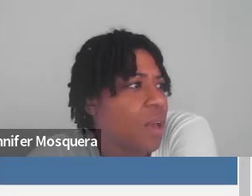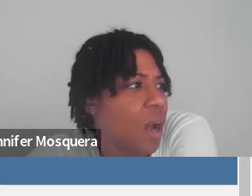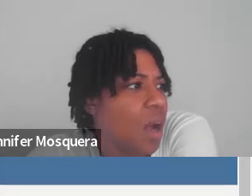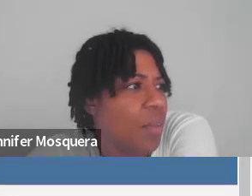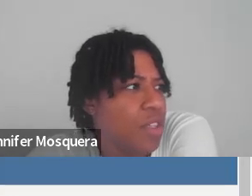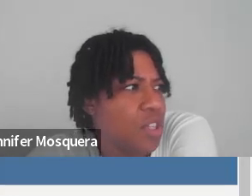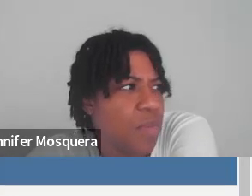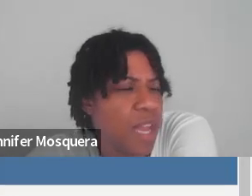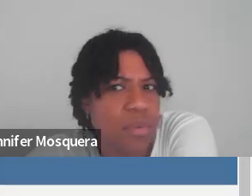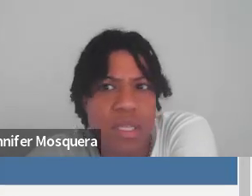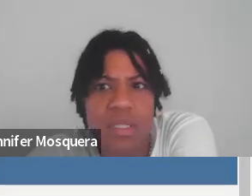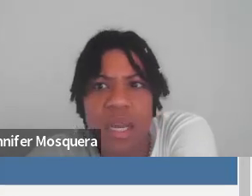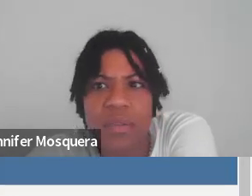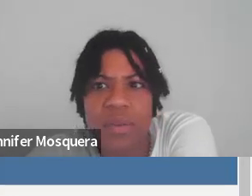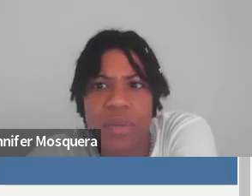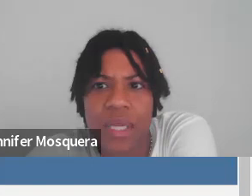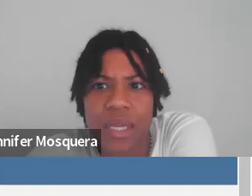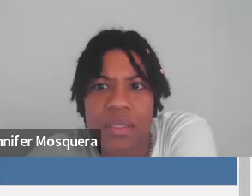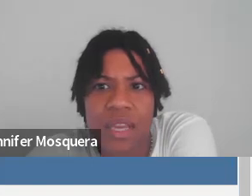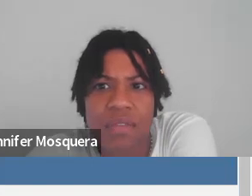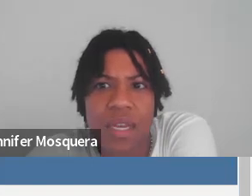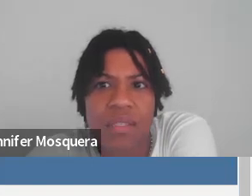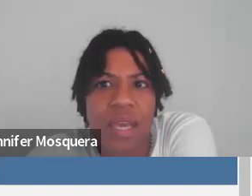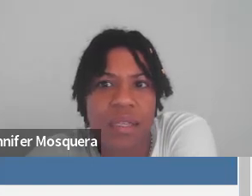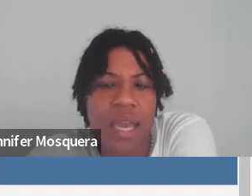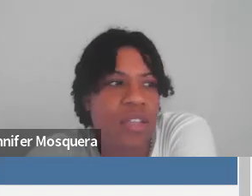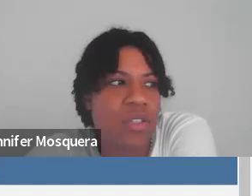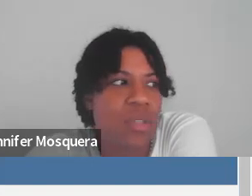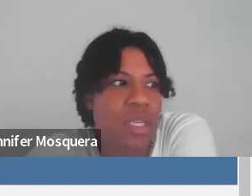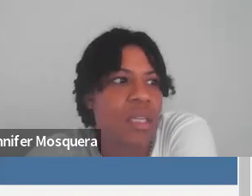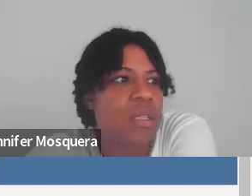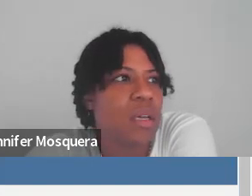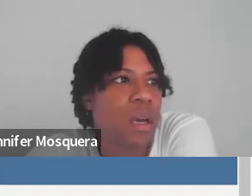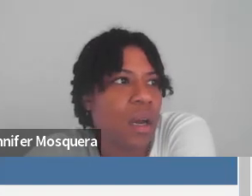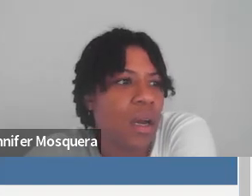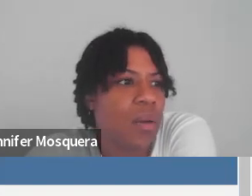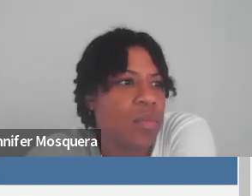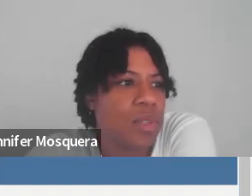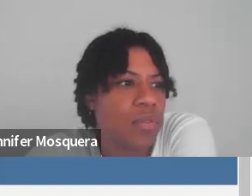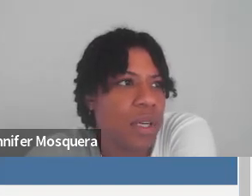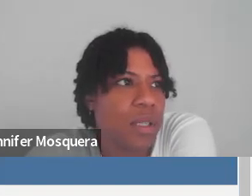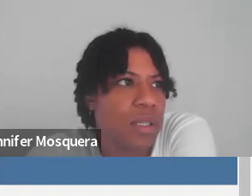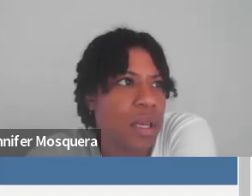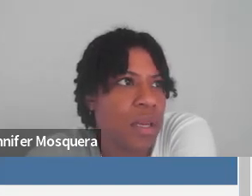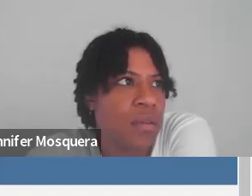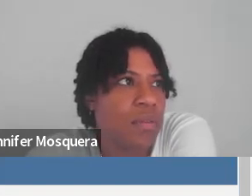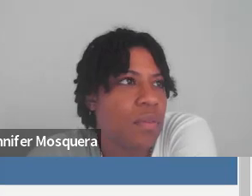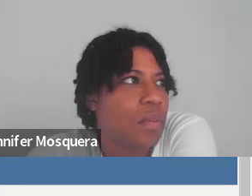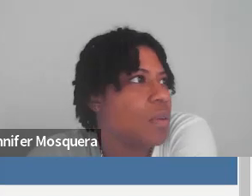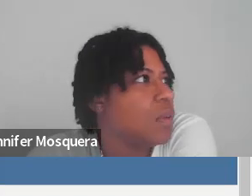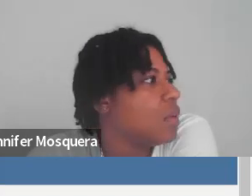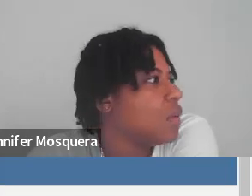PDF, and you should be able to download it and save it exactly as you see it. So if I click